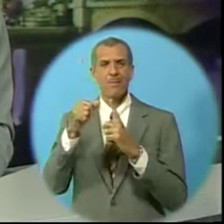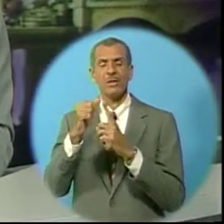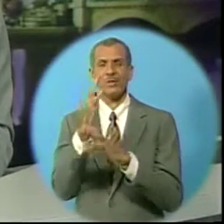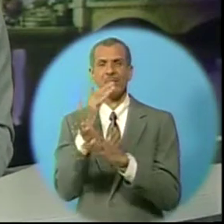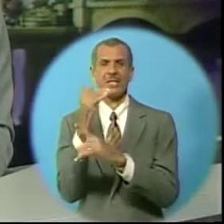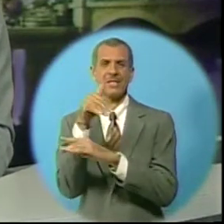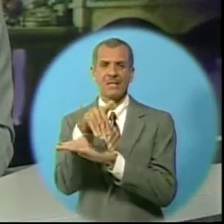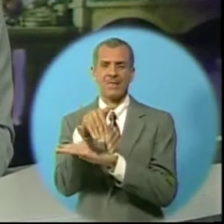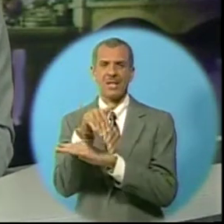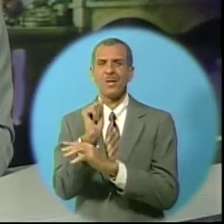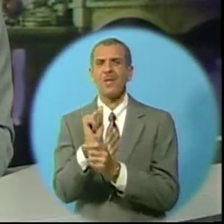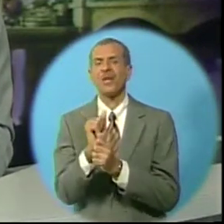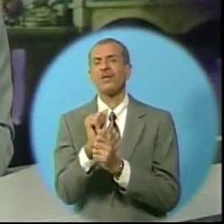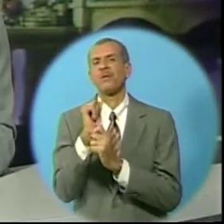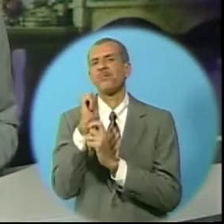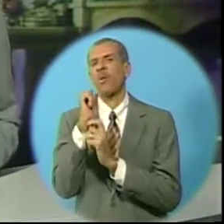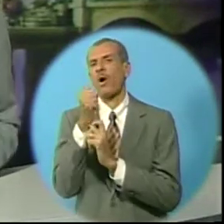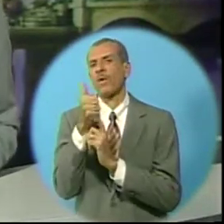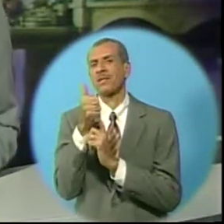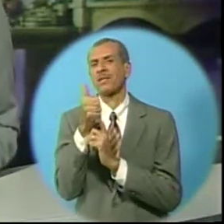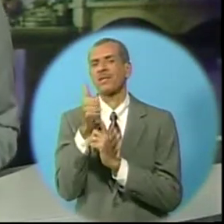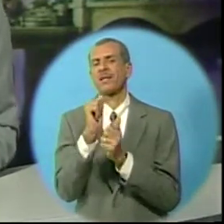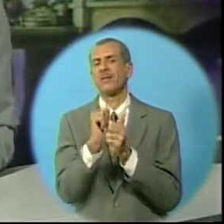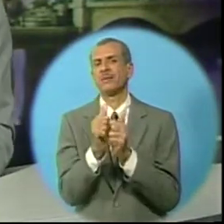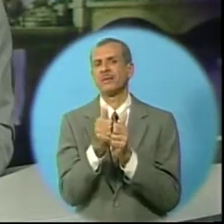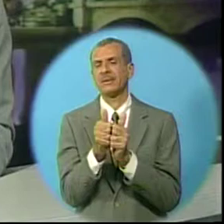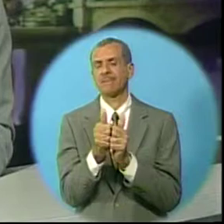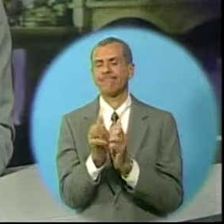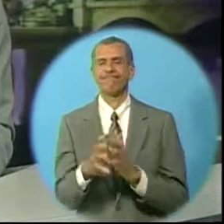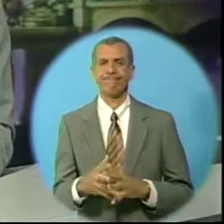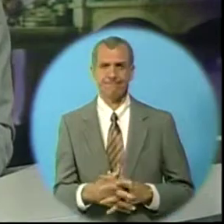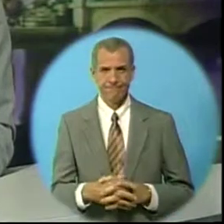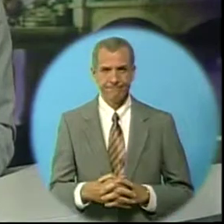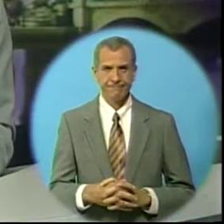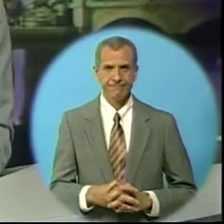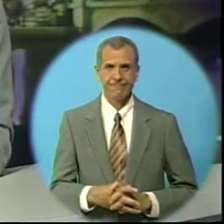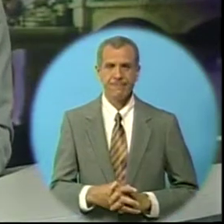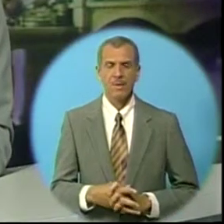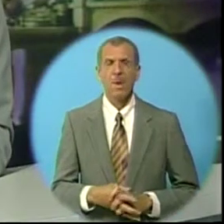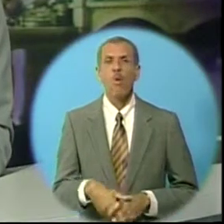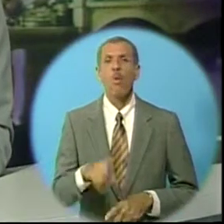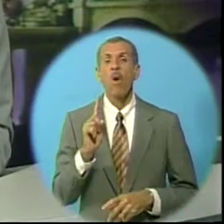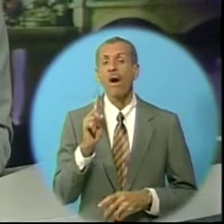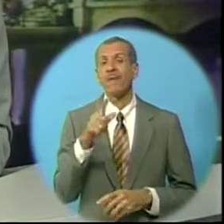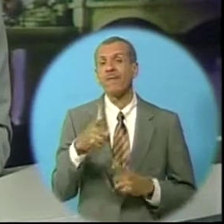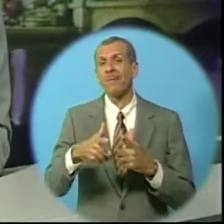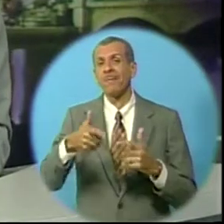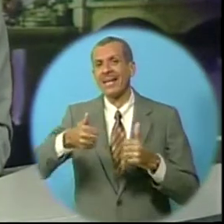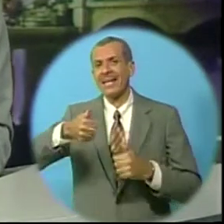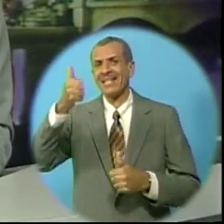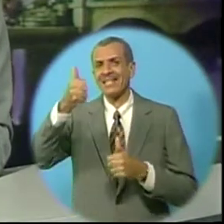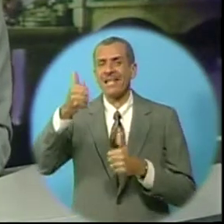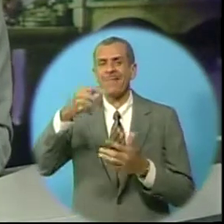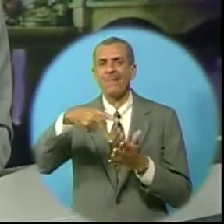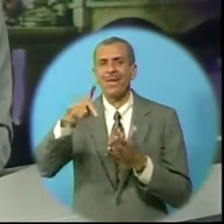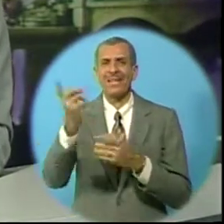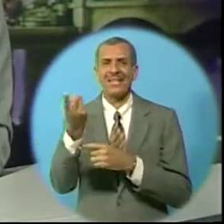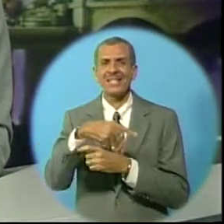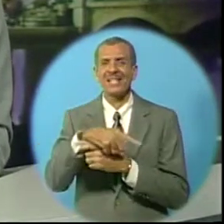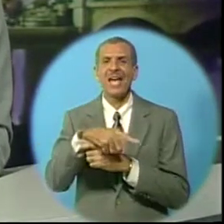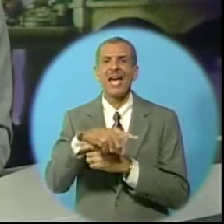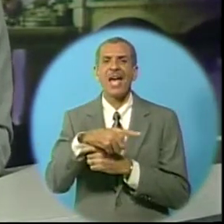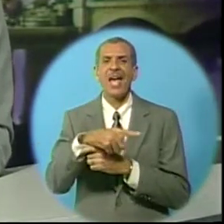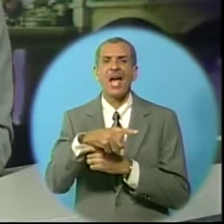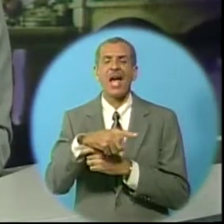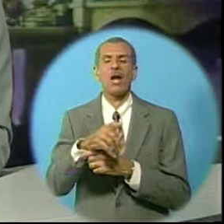evening, with a spot in tomorrow's knockout round at stake. Well, one of the biggest paydays in road